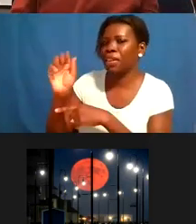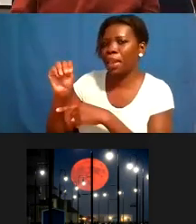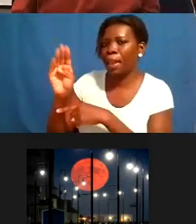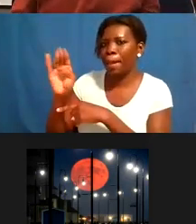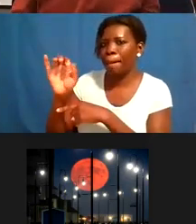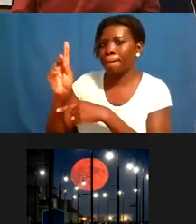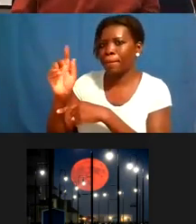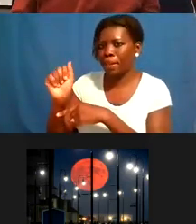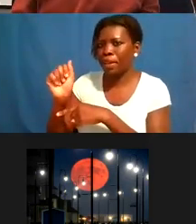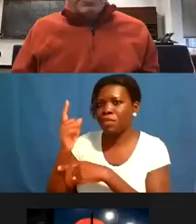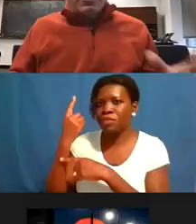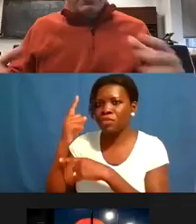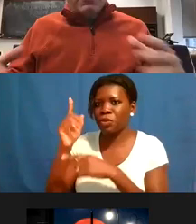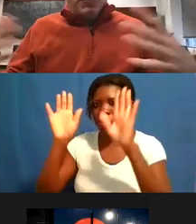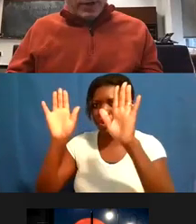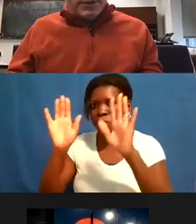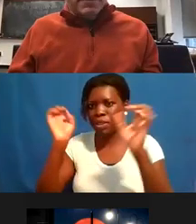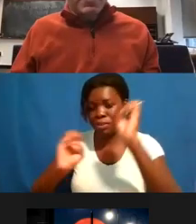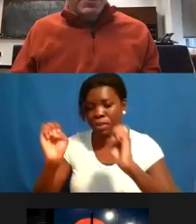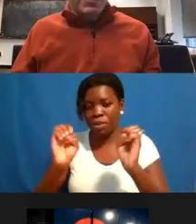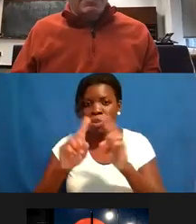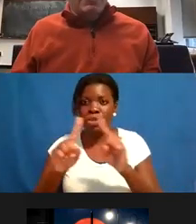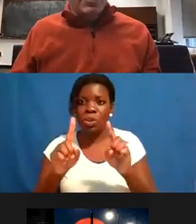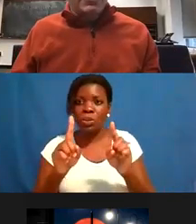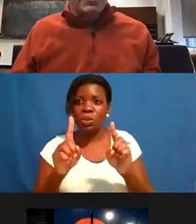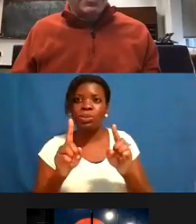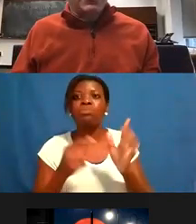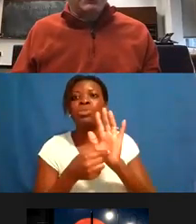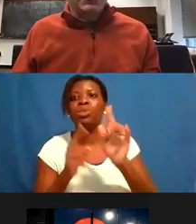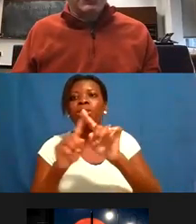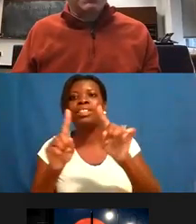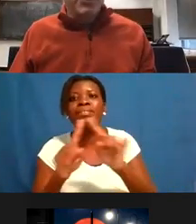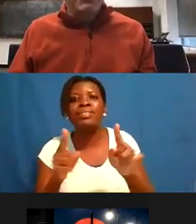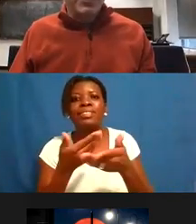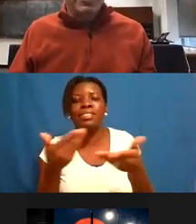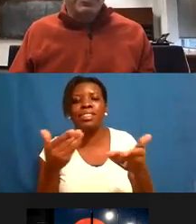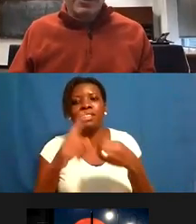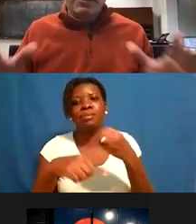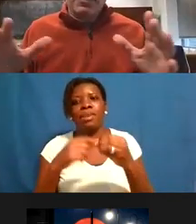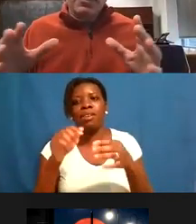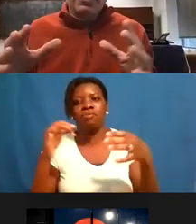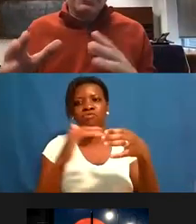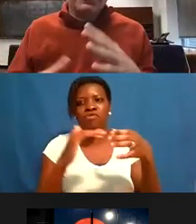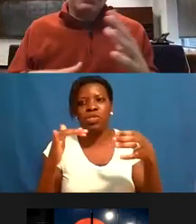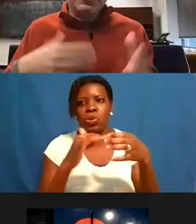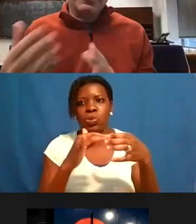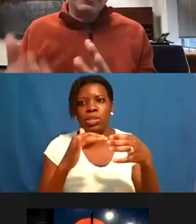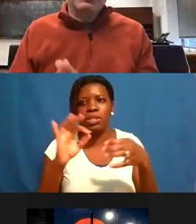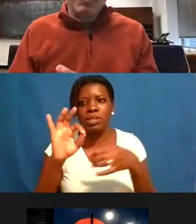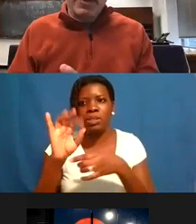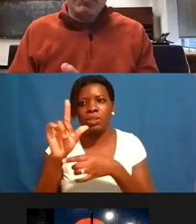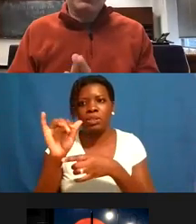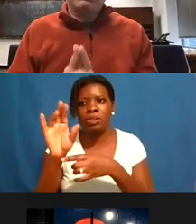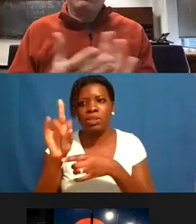you a number of different things about fluids. And now I want to tell you just briefly about the idea